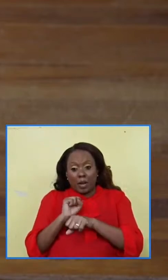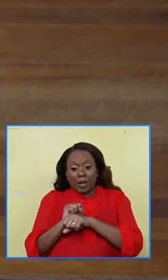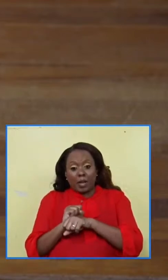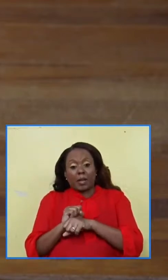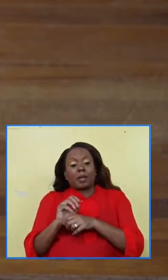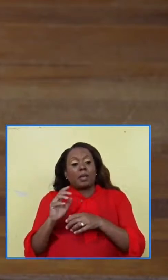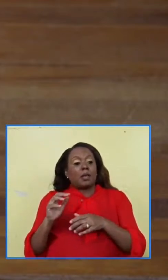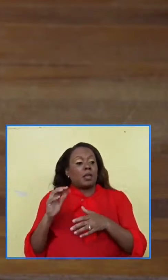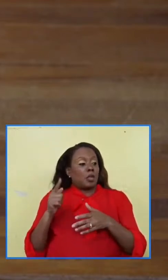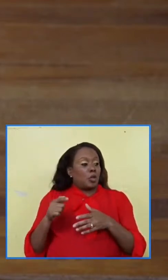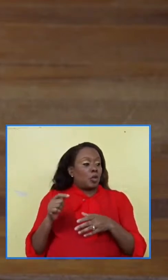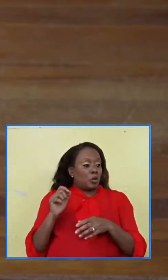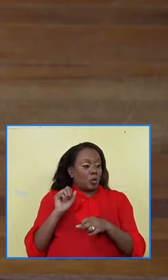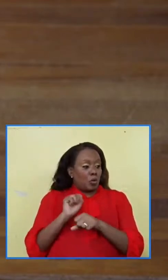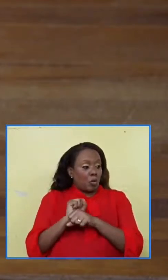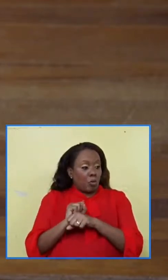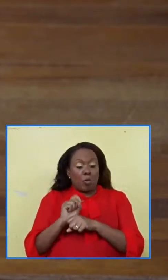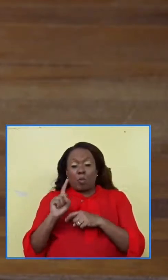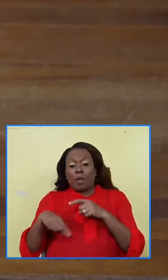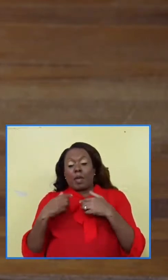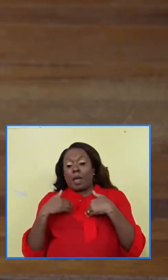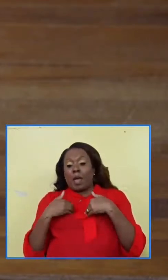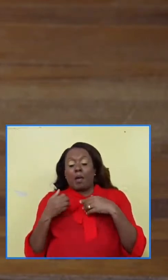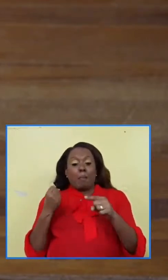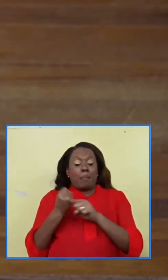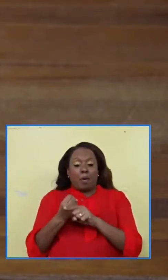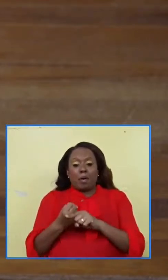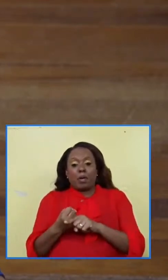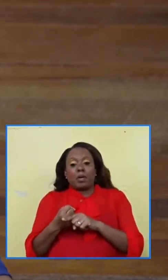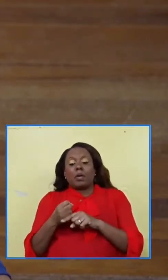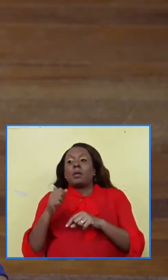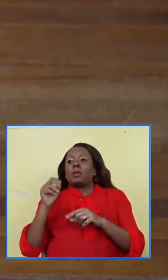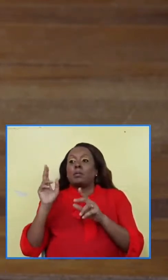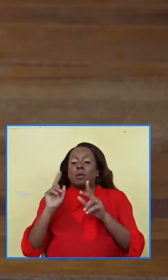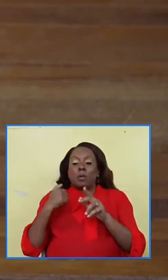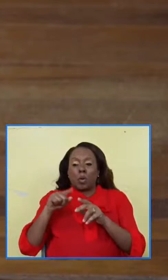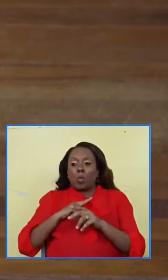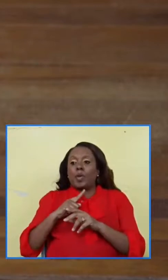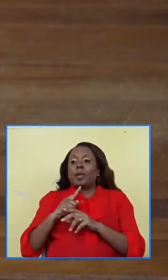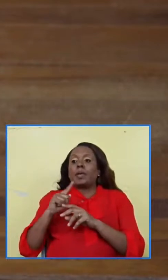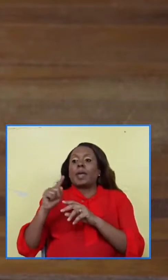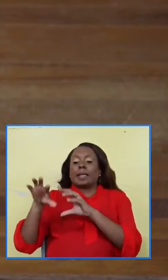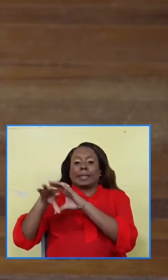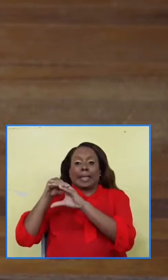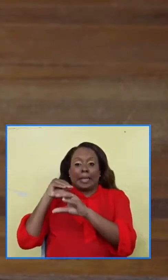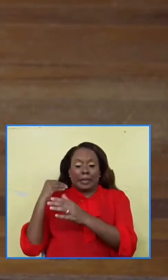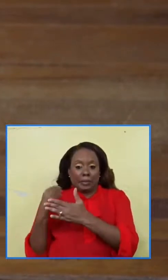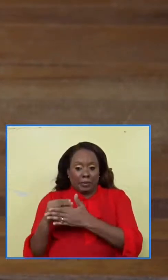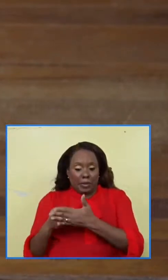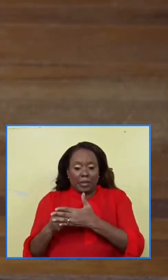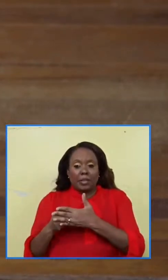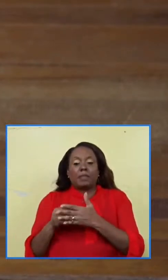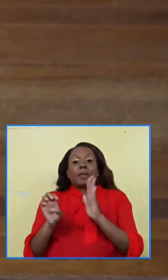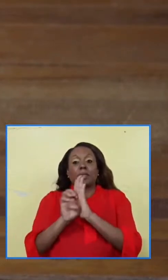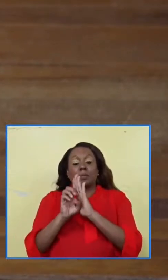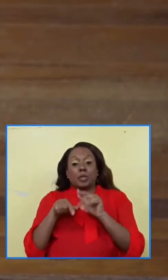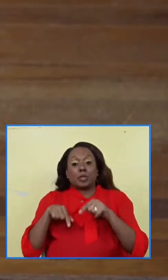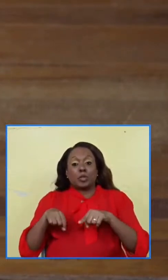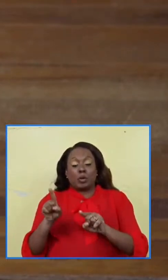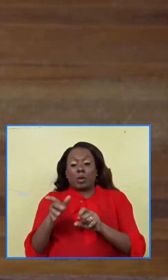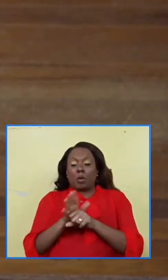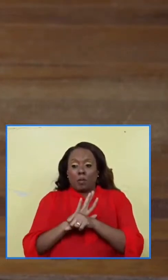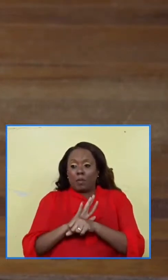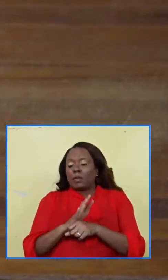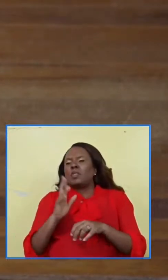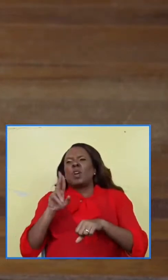up the fund as you work, and when you have crisis like COVID, you draw down. So during COVID, normally we would pay